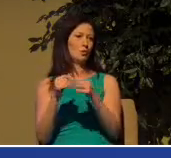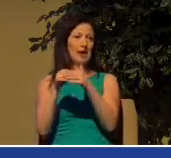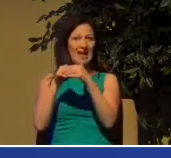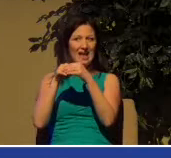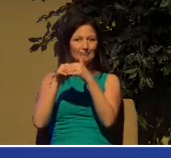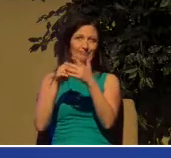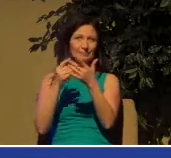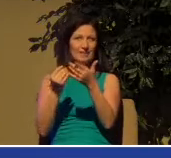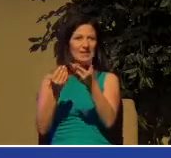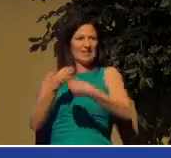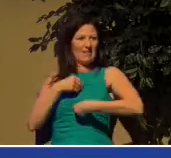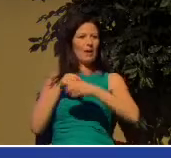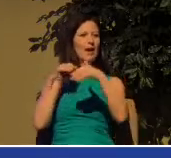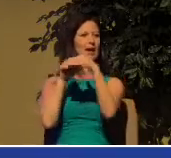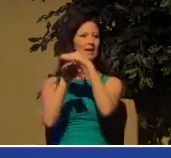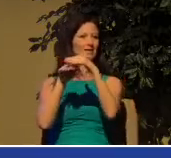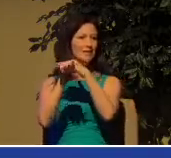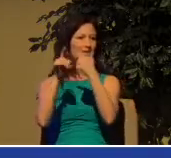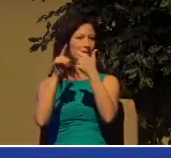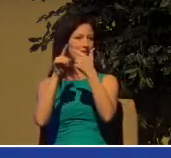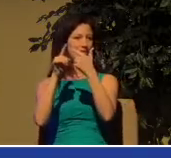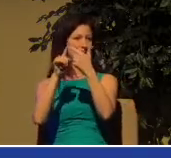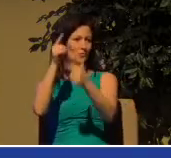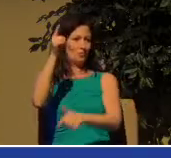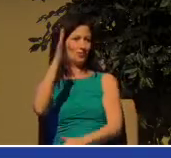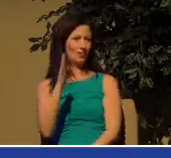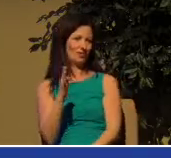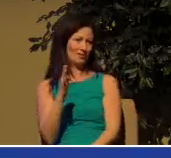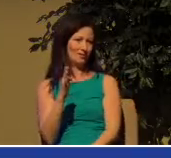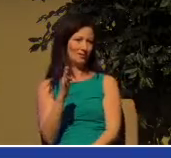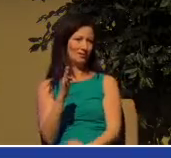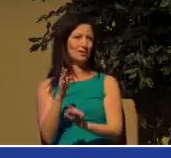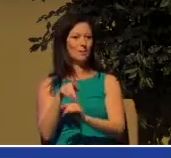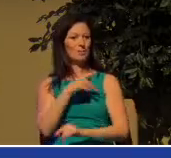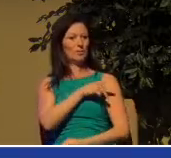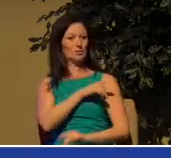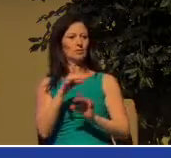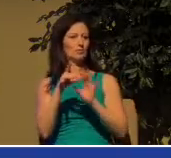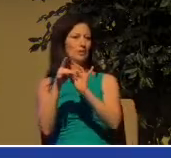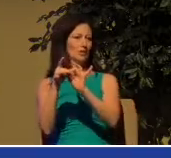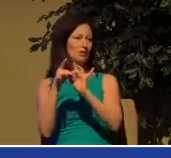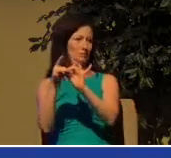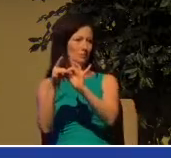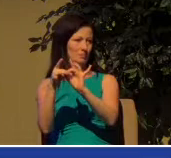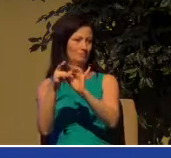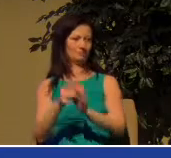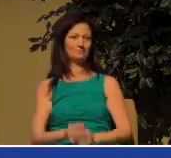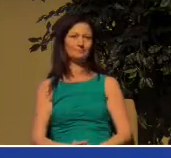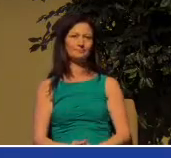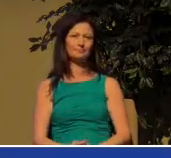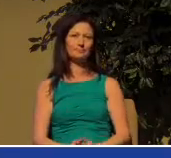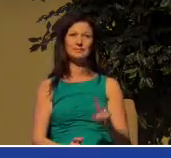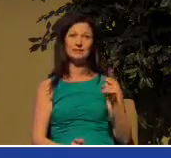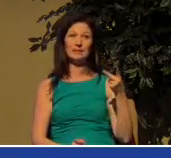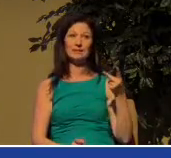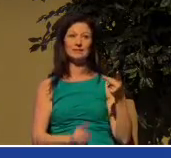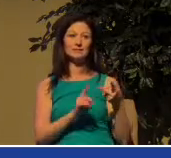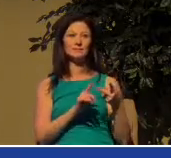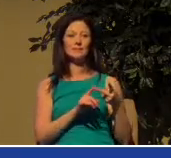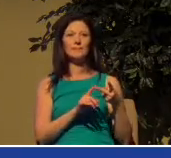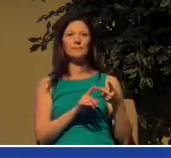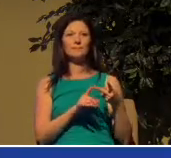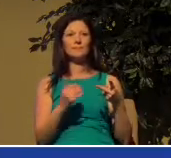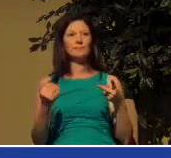know You, the true God, and Jesus Christ, whom You have sent. Number two, we